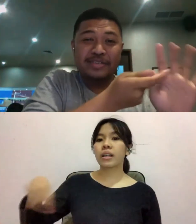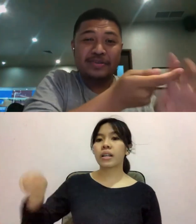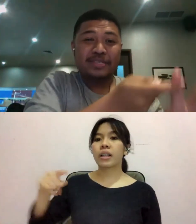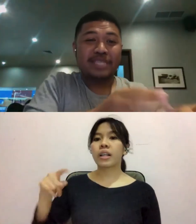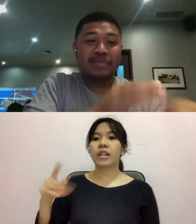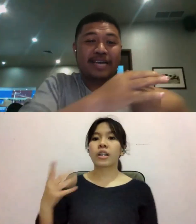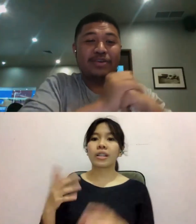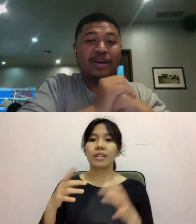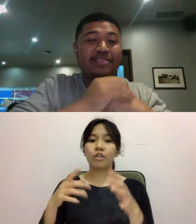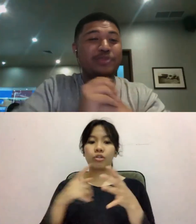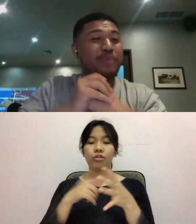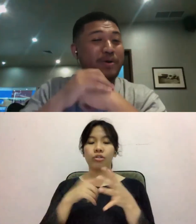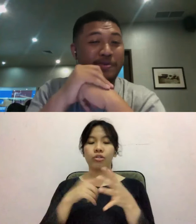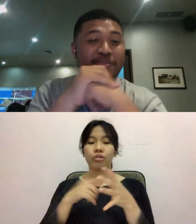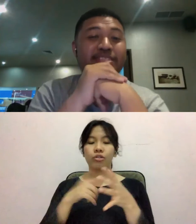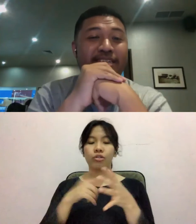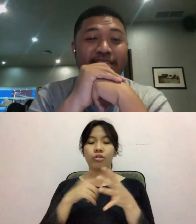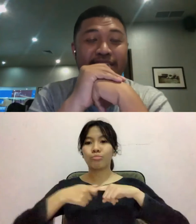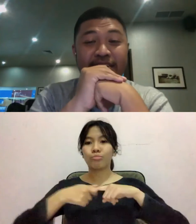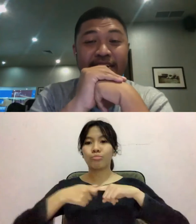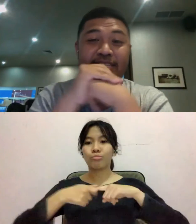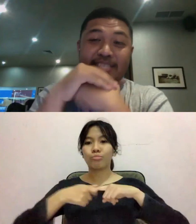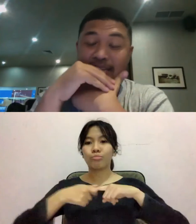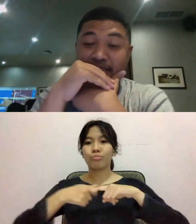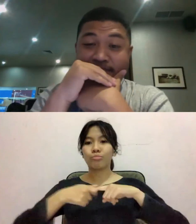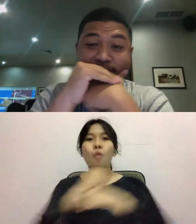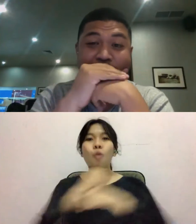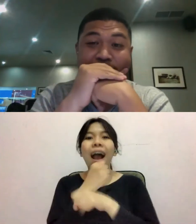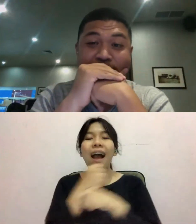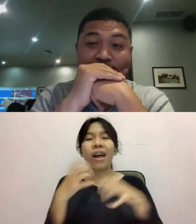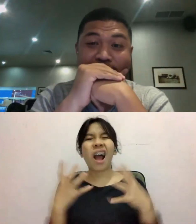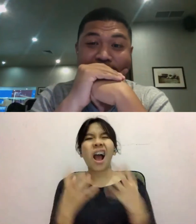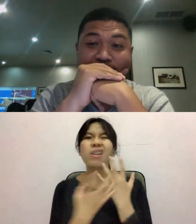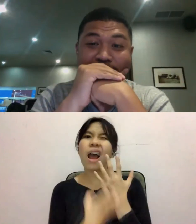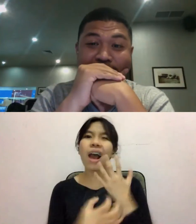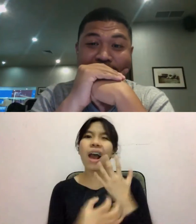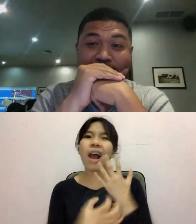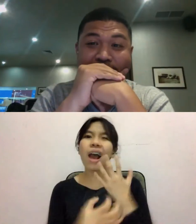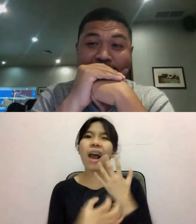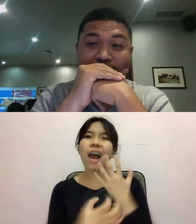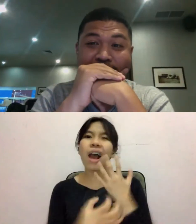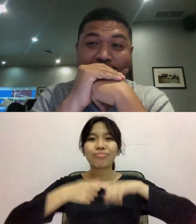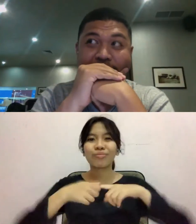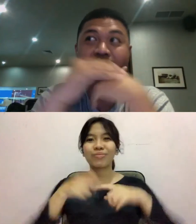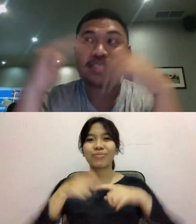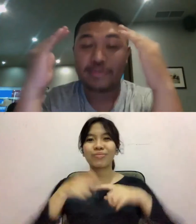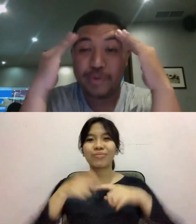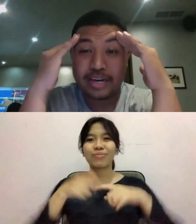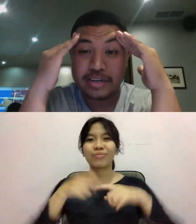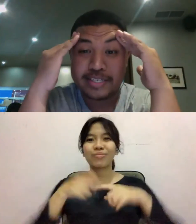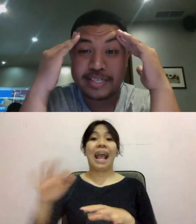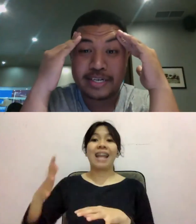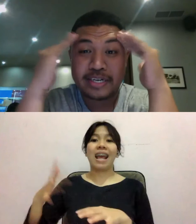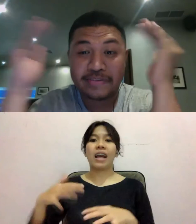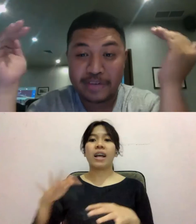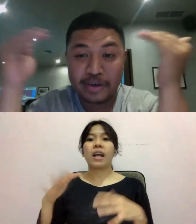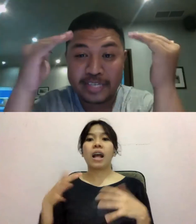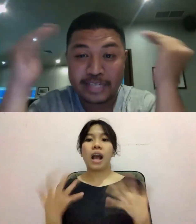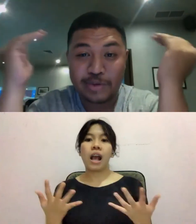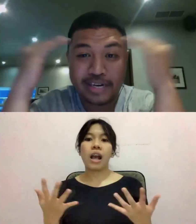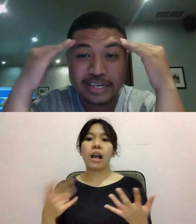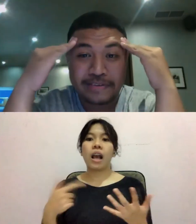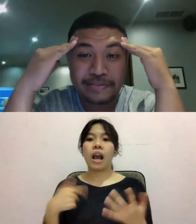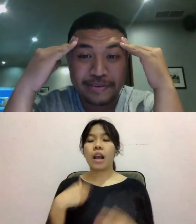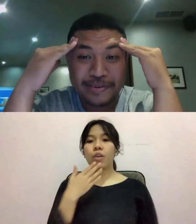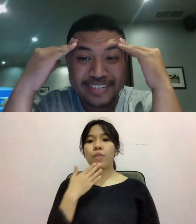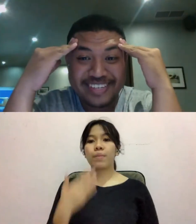You know, sometimes I crack their bones, and that is something. That is what I consider love in context